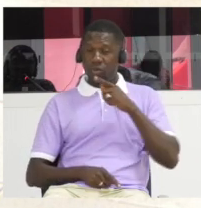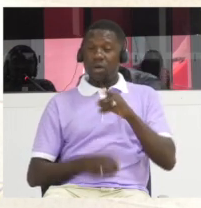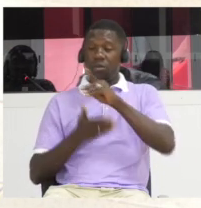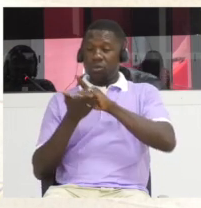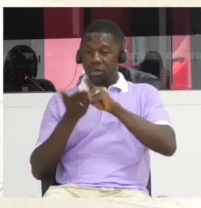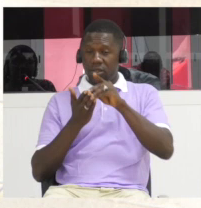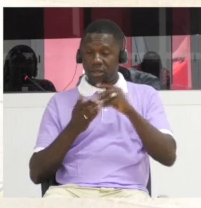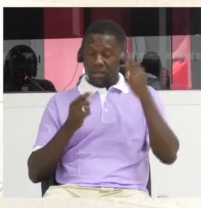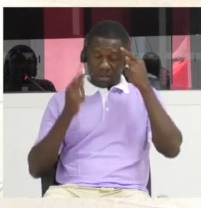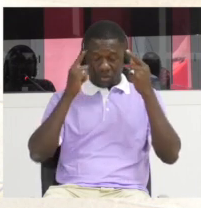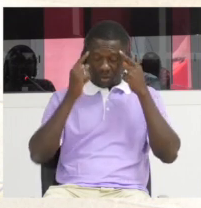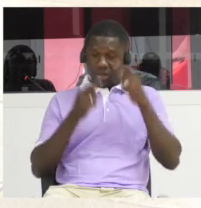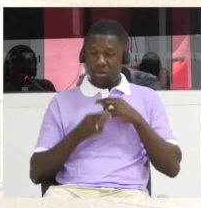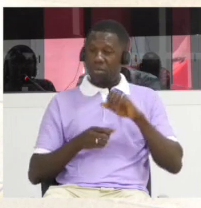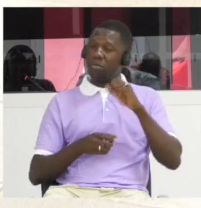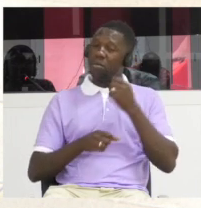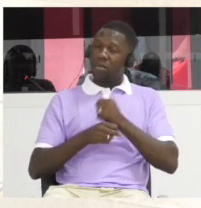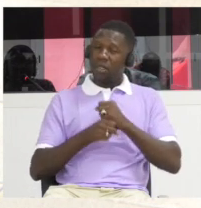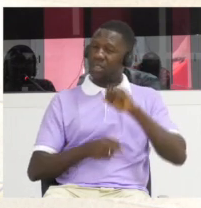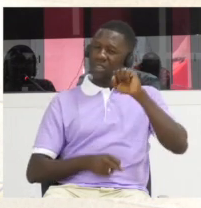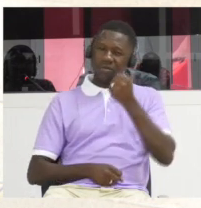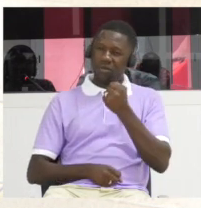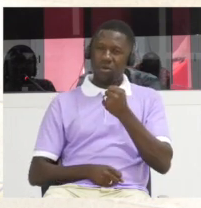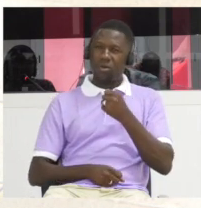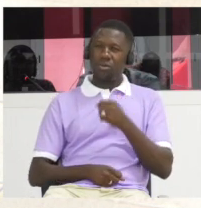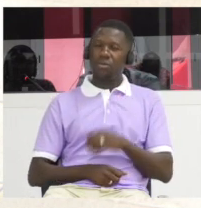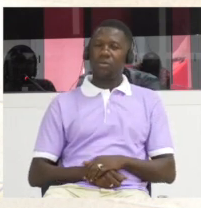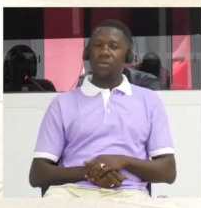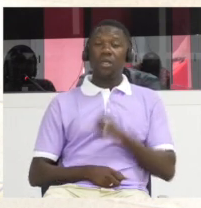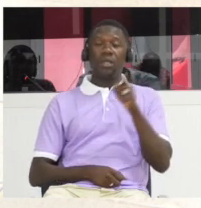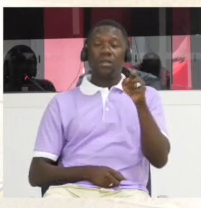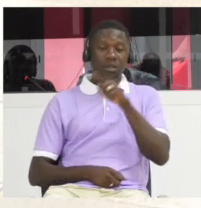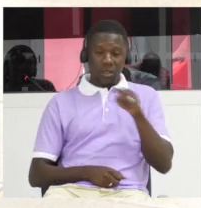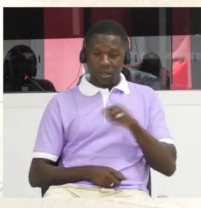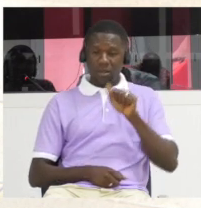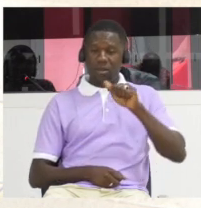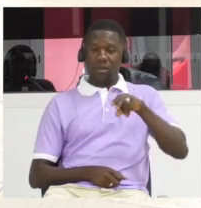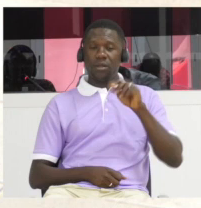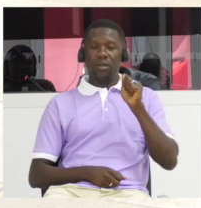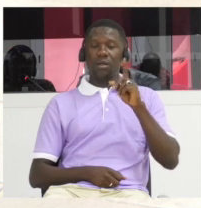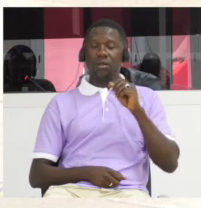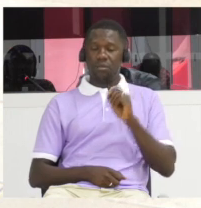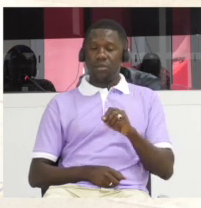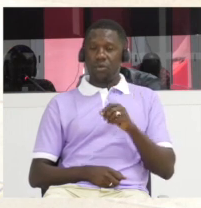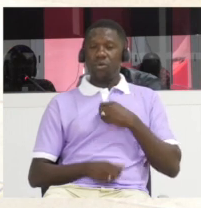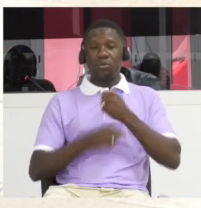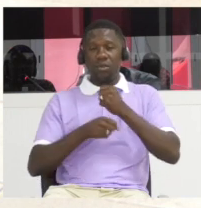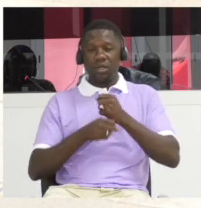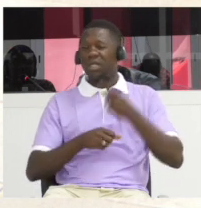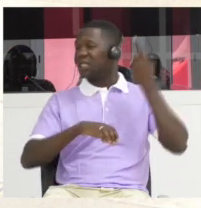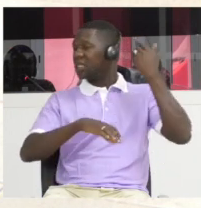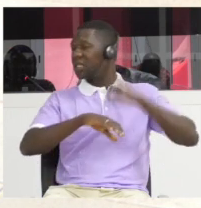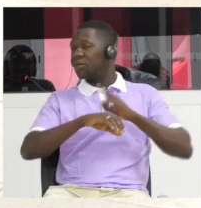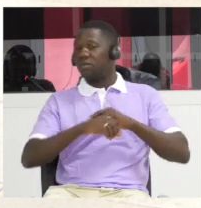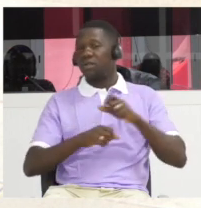decision that complicated matters in the security sector. The gendarmerie was created at the time of